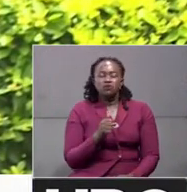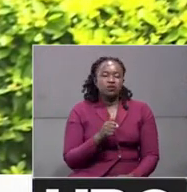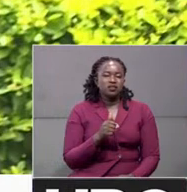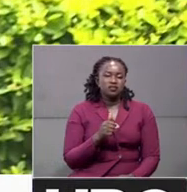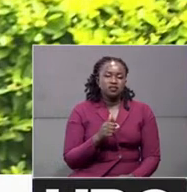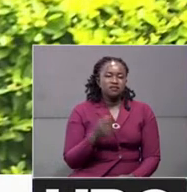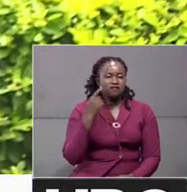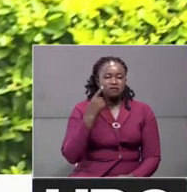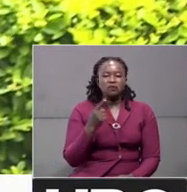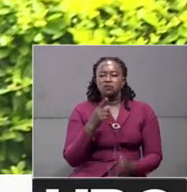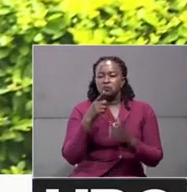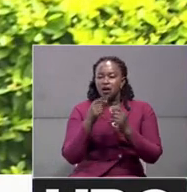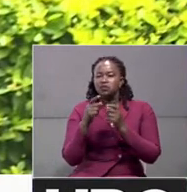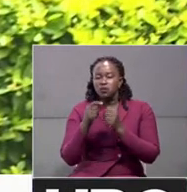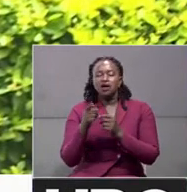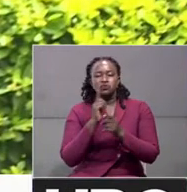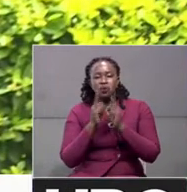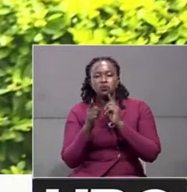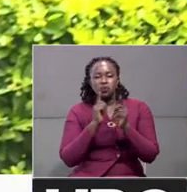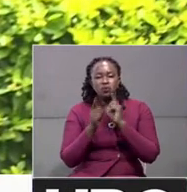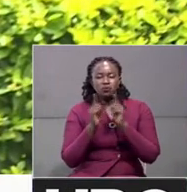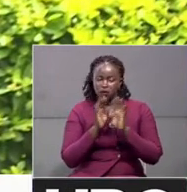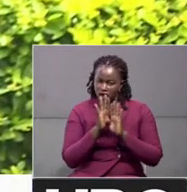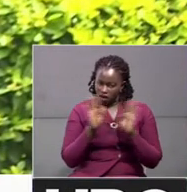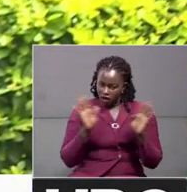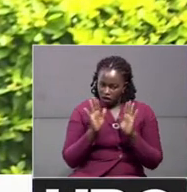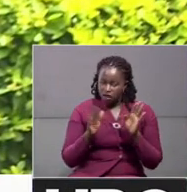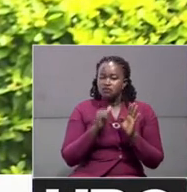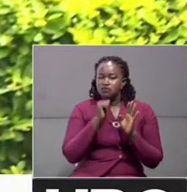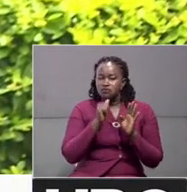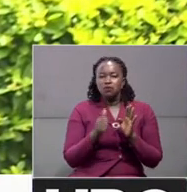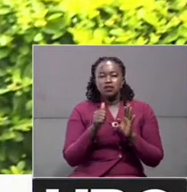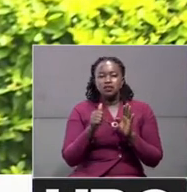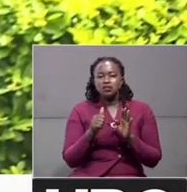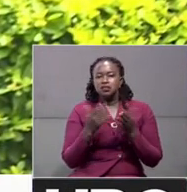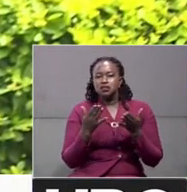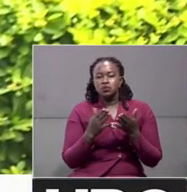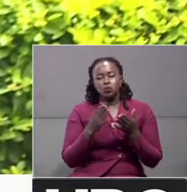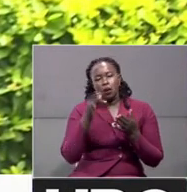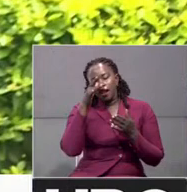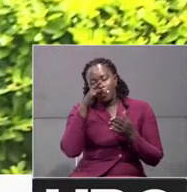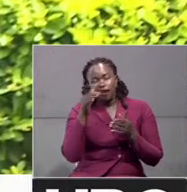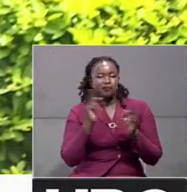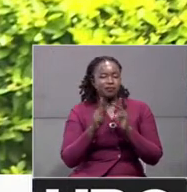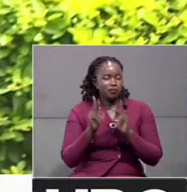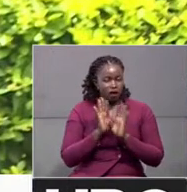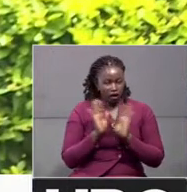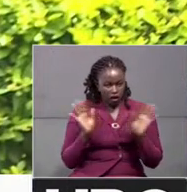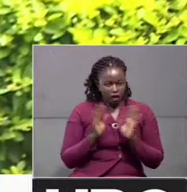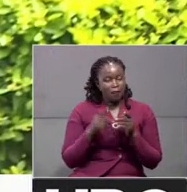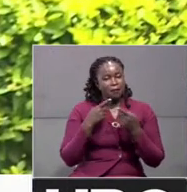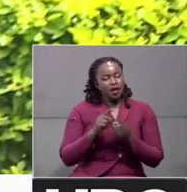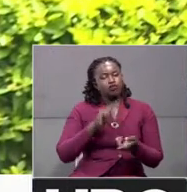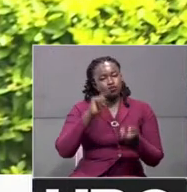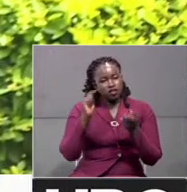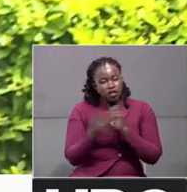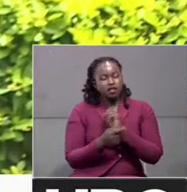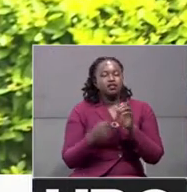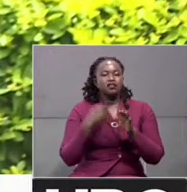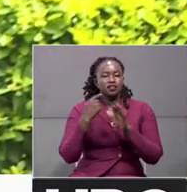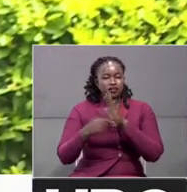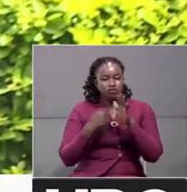sikulwa bigambo sikulwa kugumaza naye gwaku